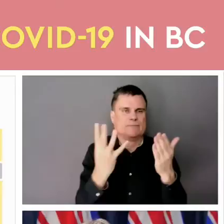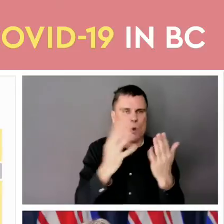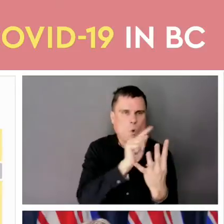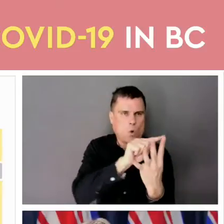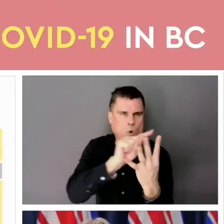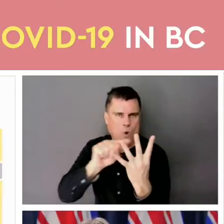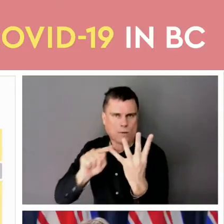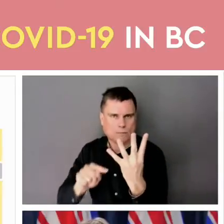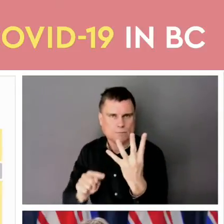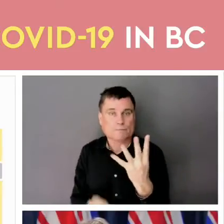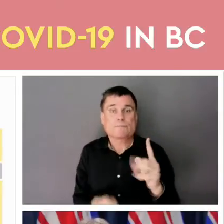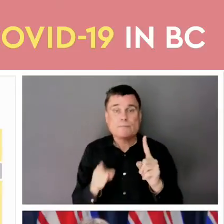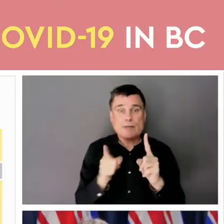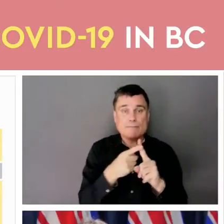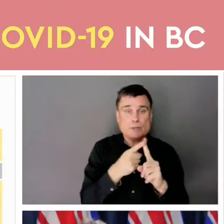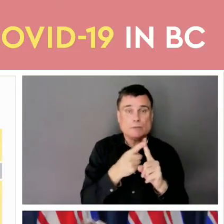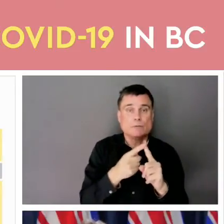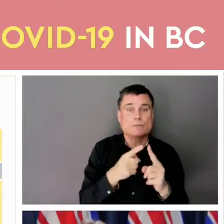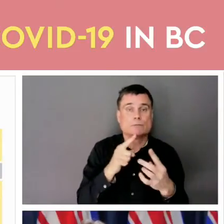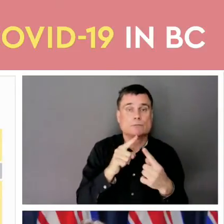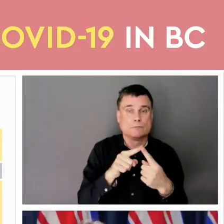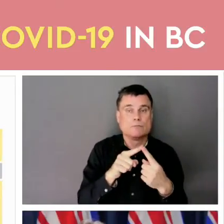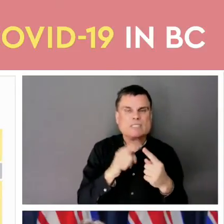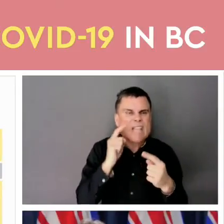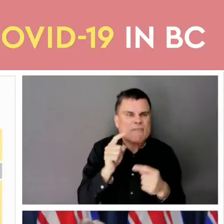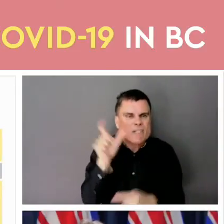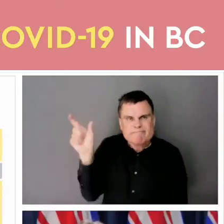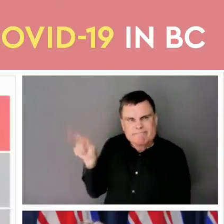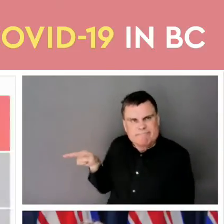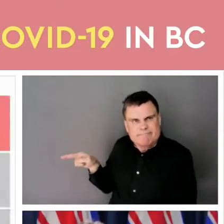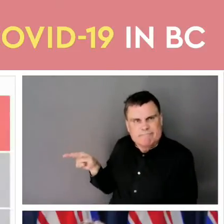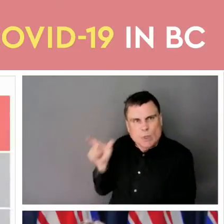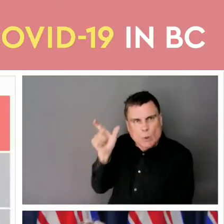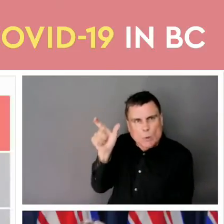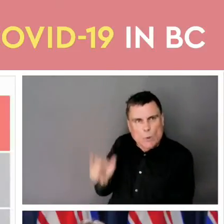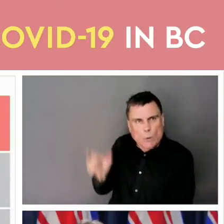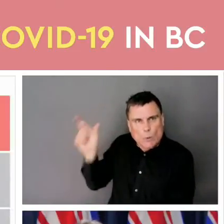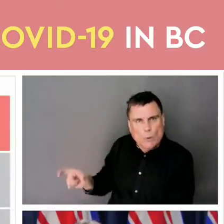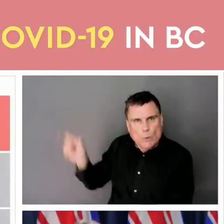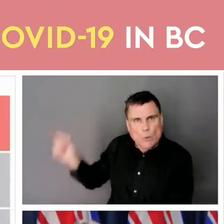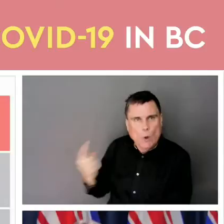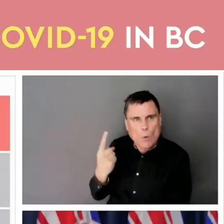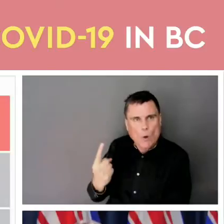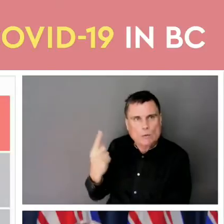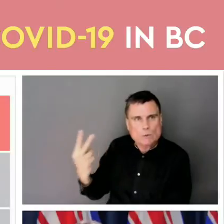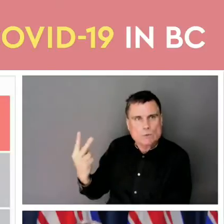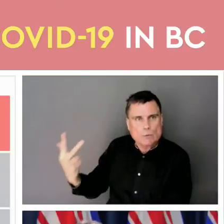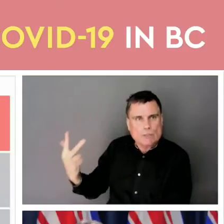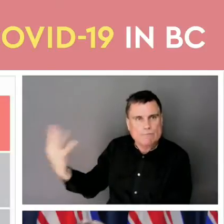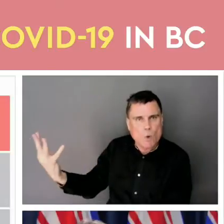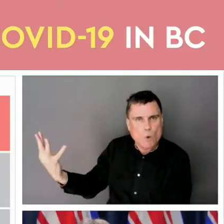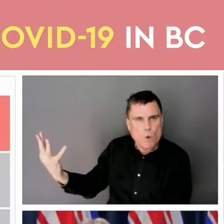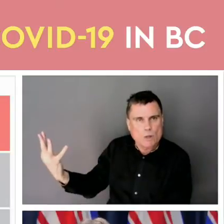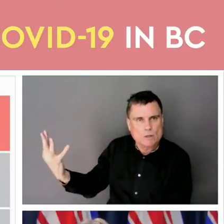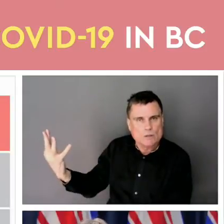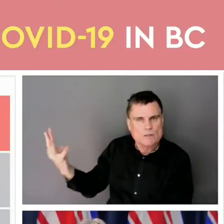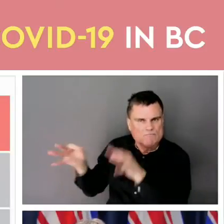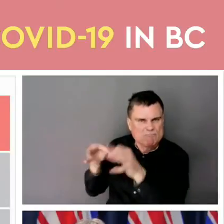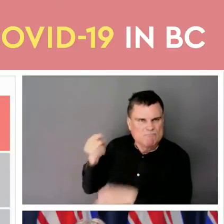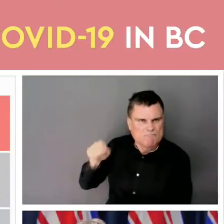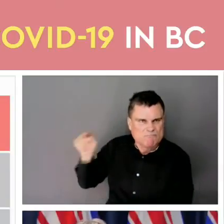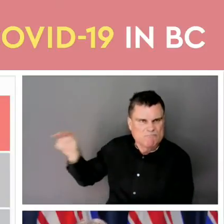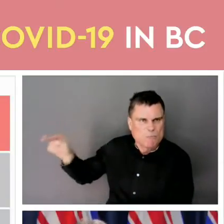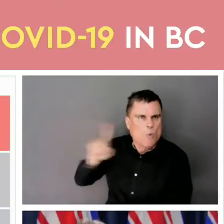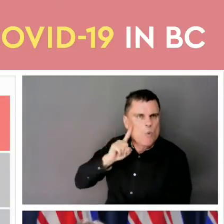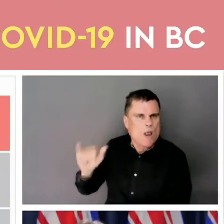slide, but I'll take the next slide and just start you with the details of phase one. This is the current